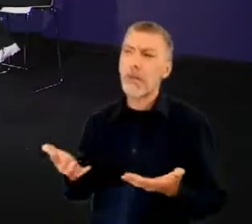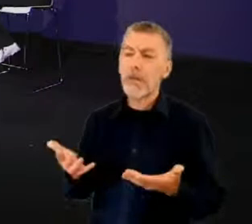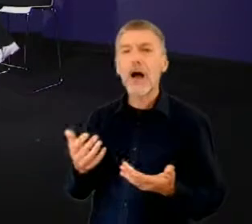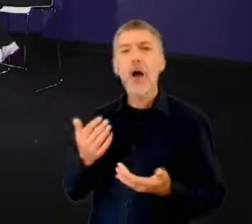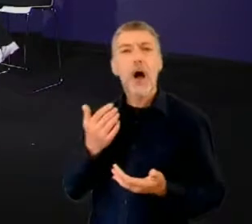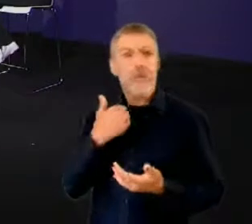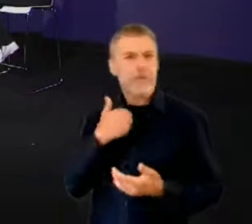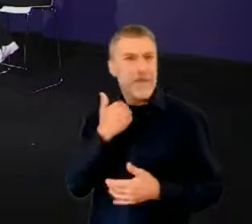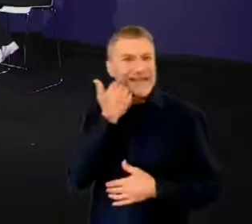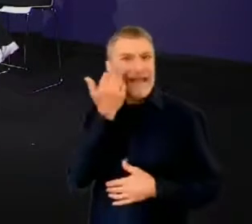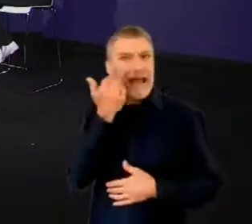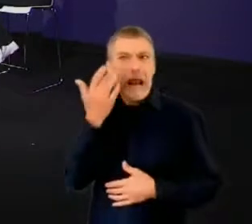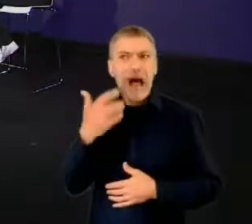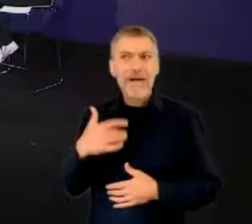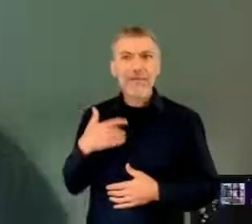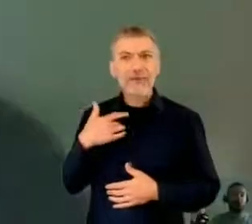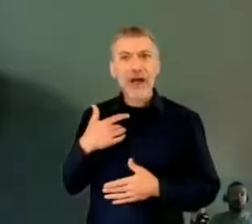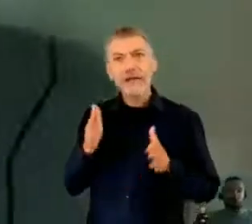this?